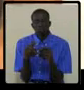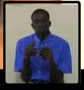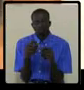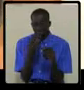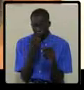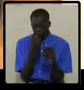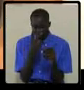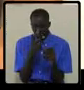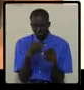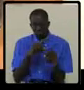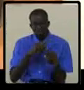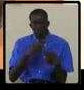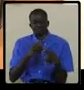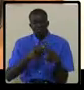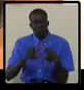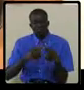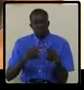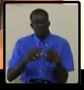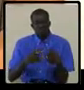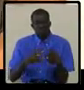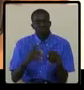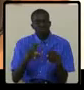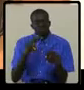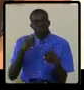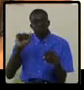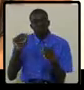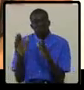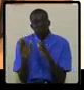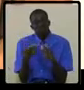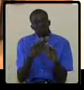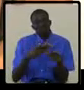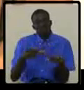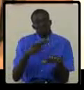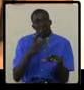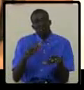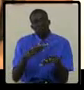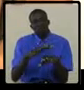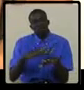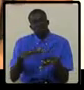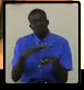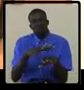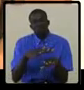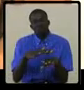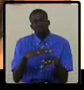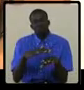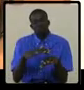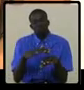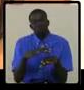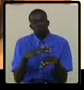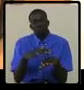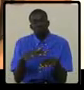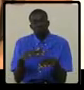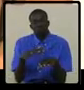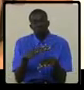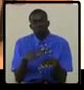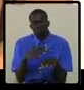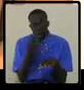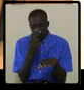Can you see how the sodium also runs on the surface of the water, but it forms only a white solid ball.